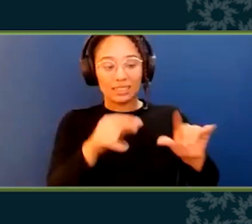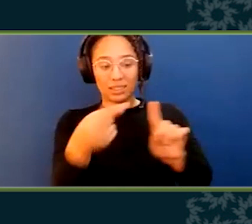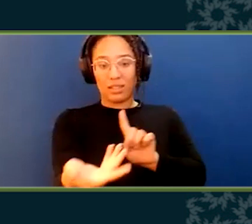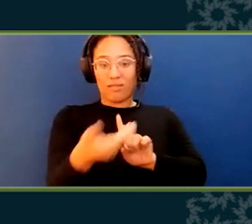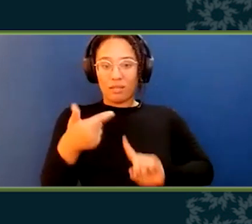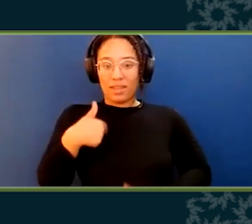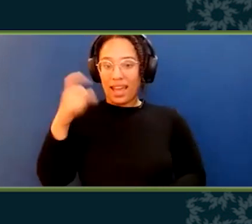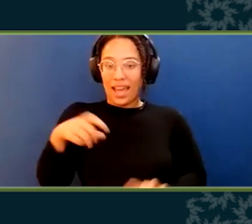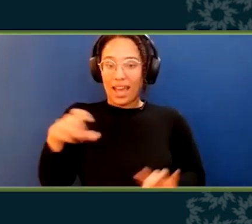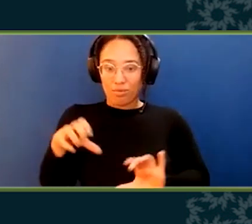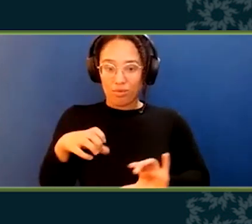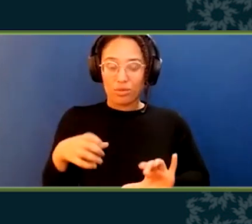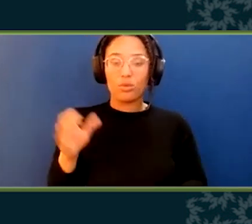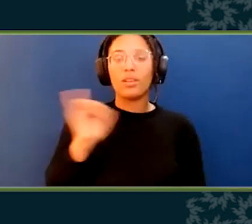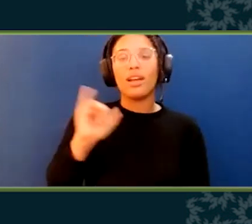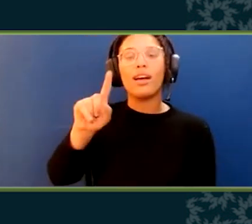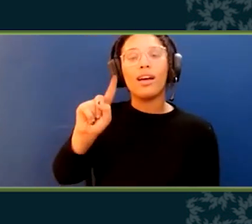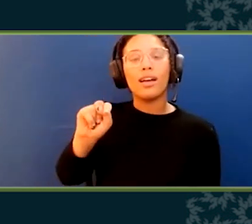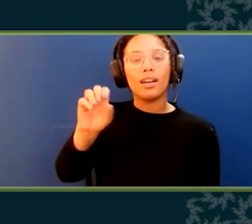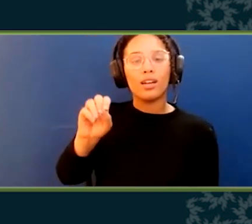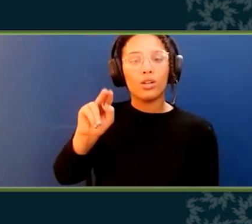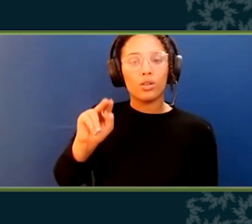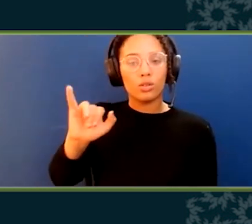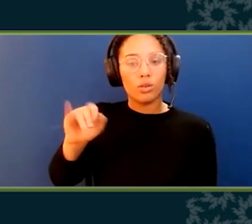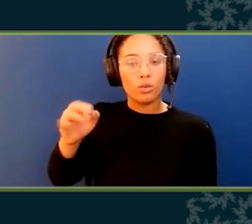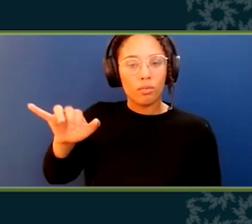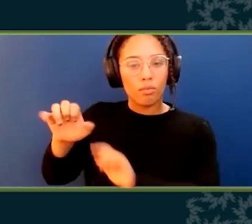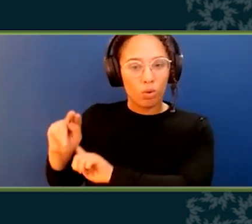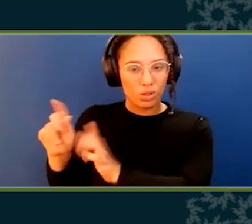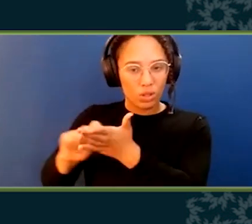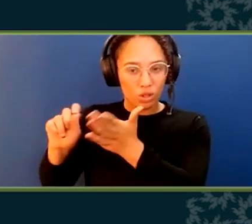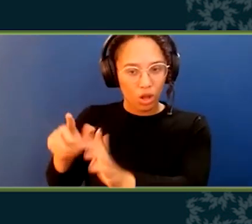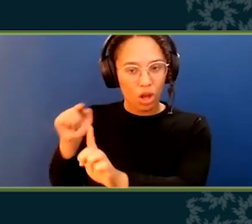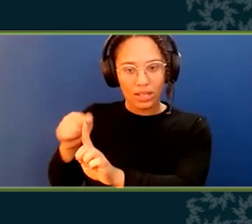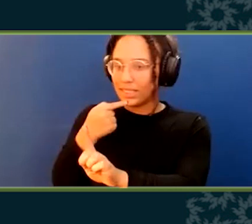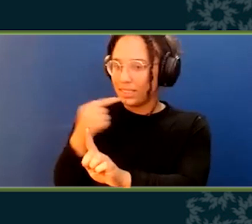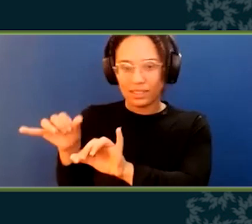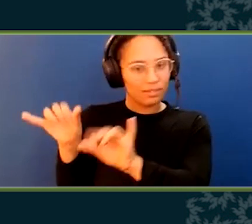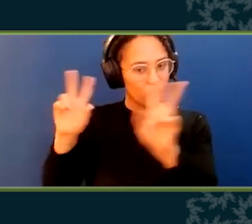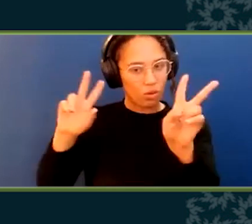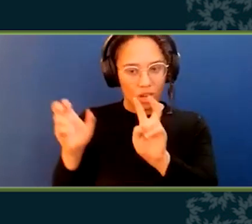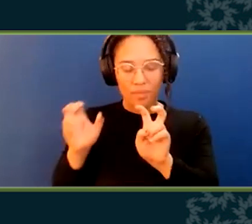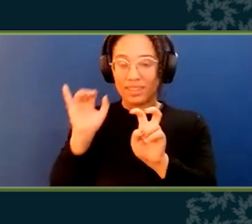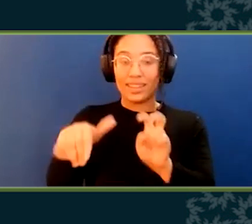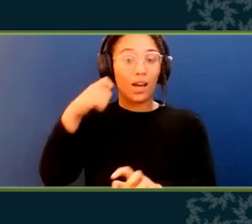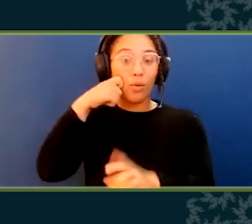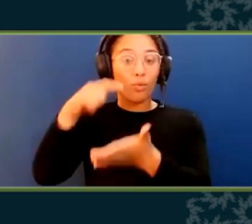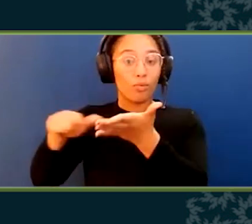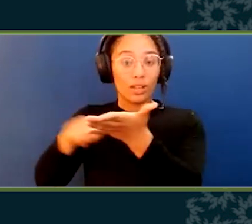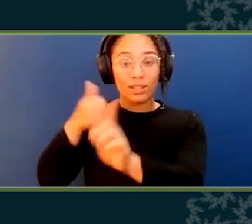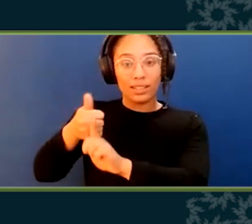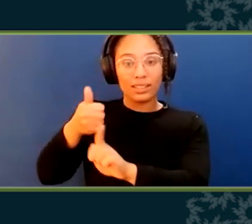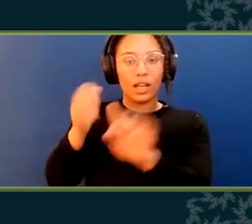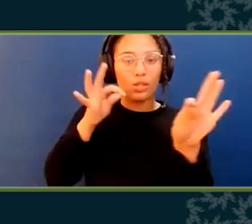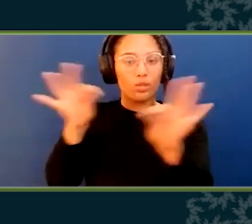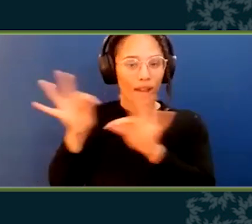too. She's like, racism is a distraction. It distracts you from what you're meant to do. You don't have to go prove that you have language or that you